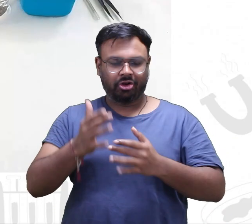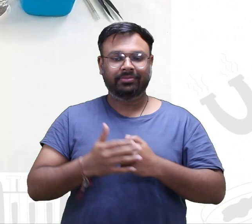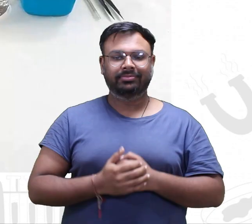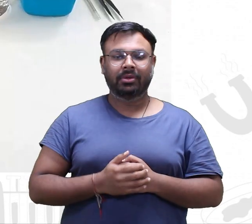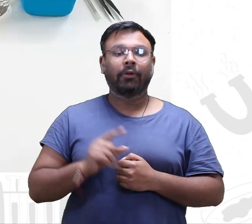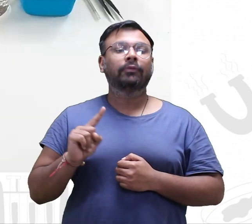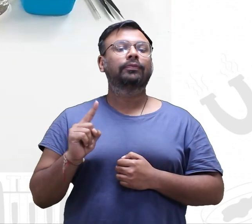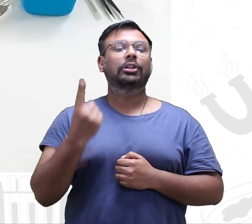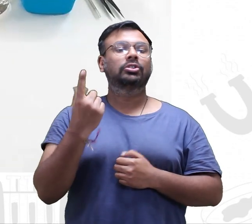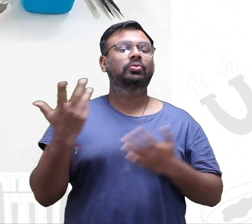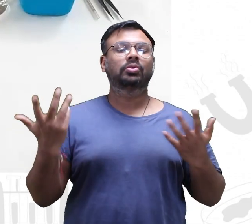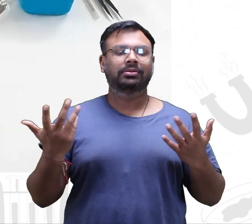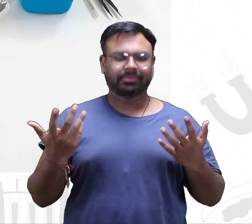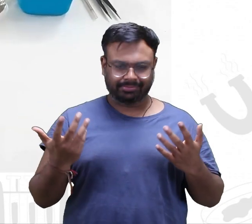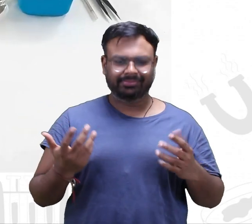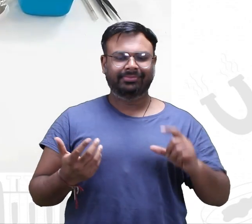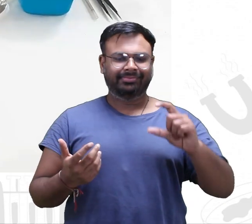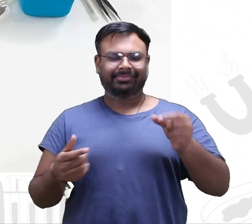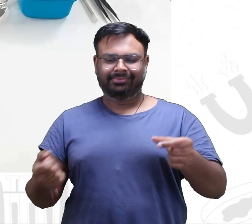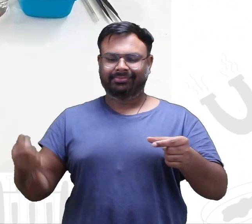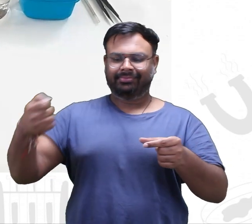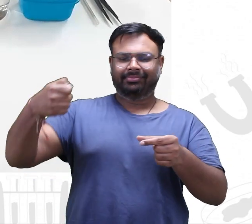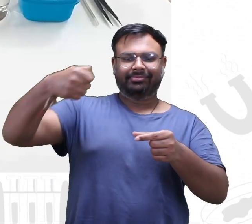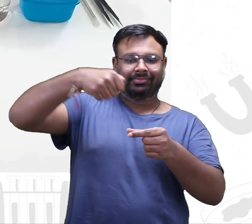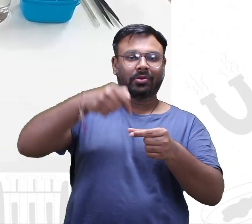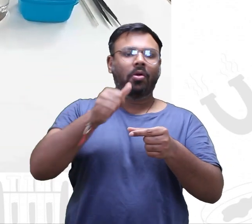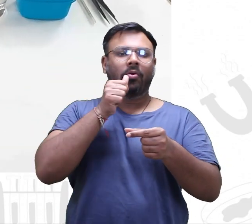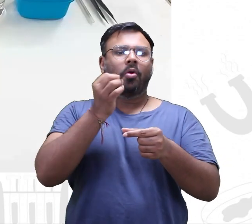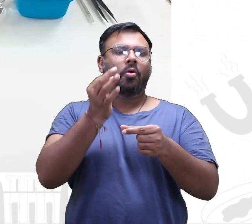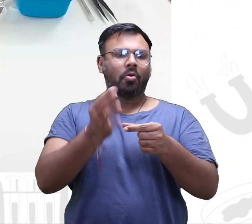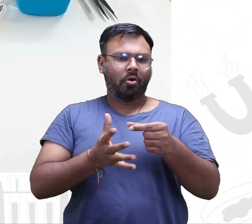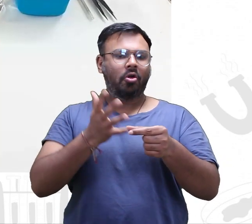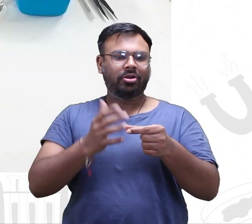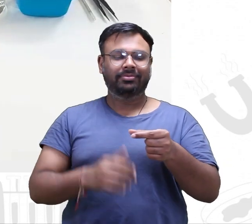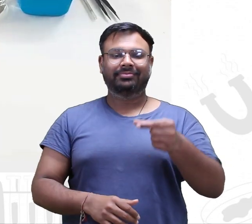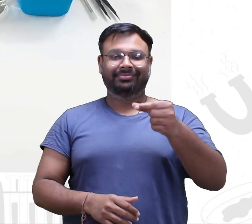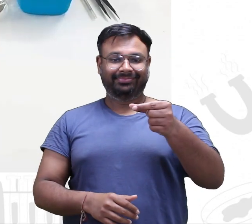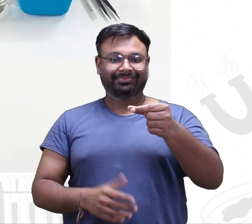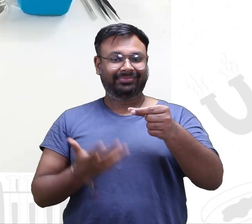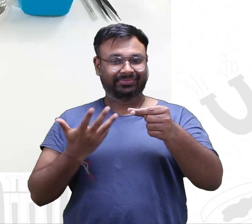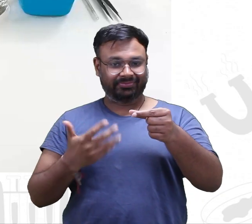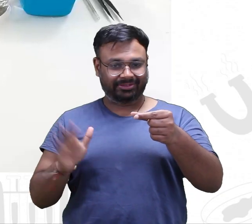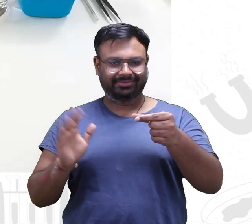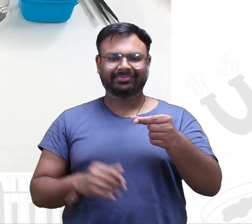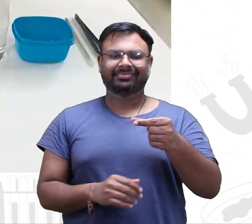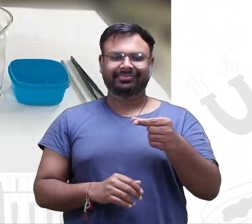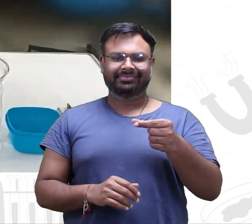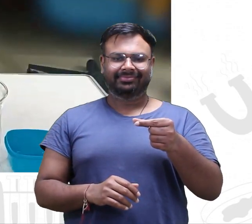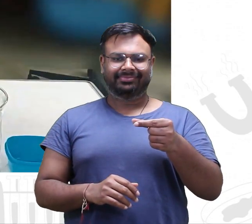glass containers, and some hot water. First we put some hot water in the small glass container.